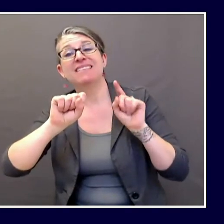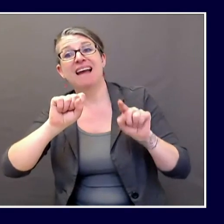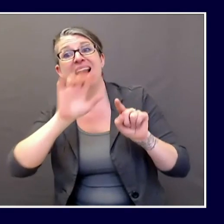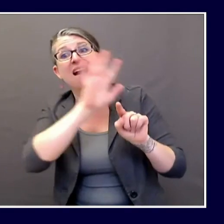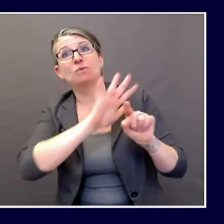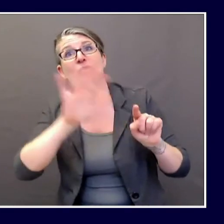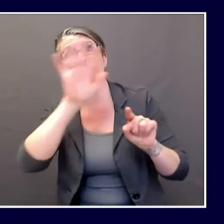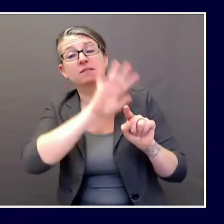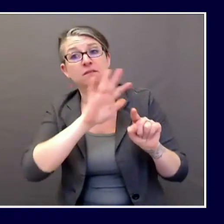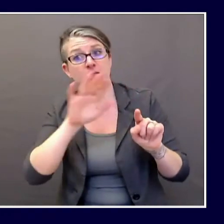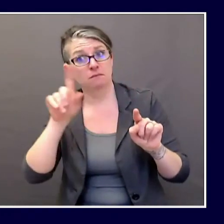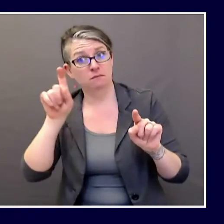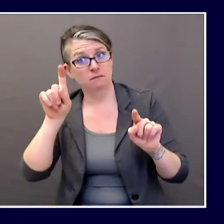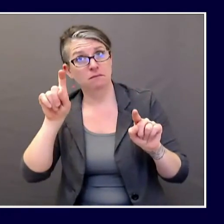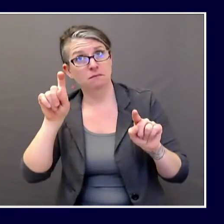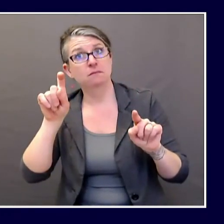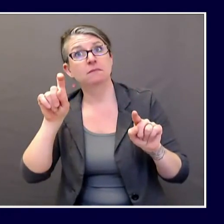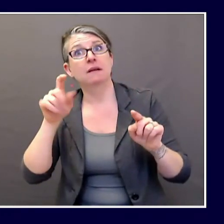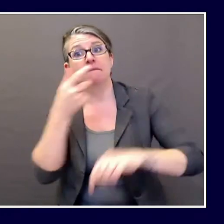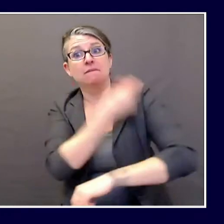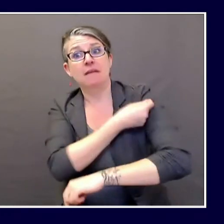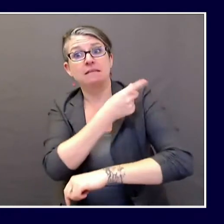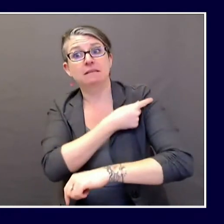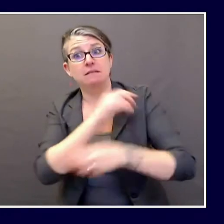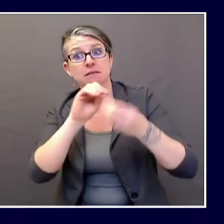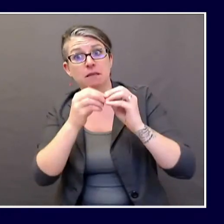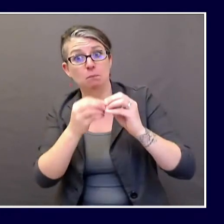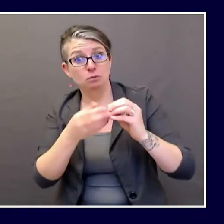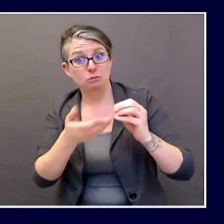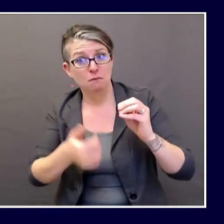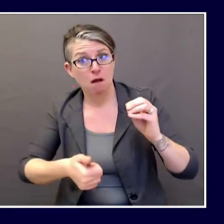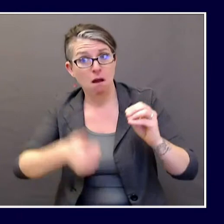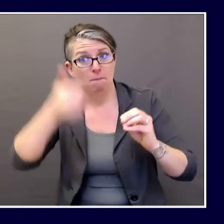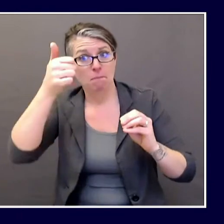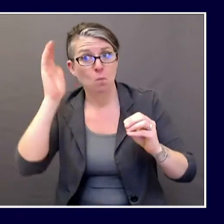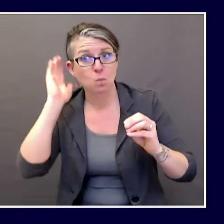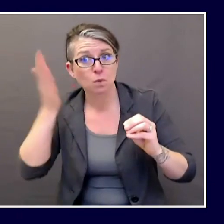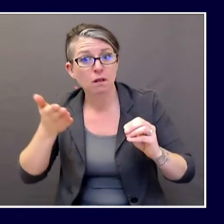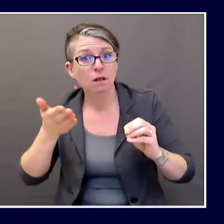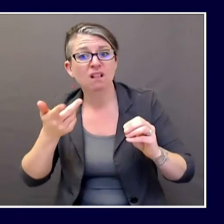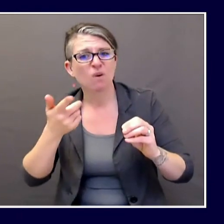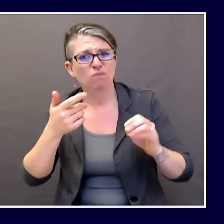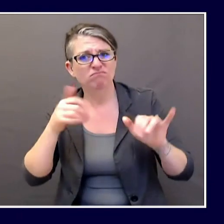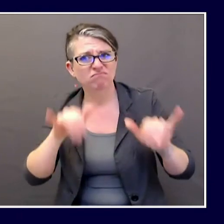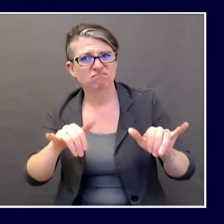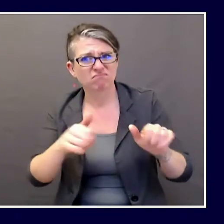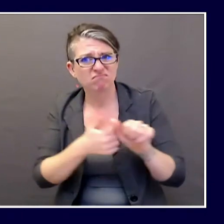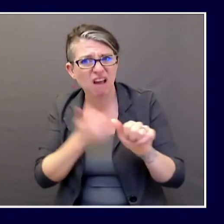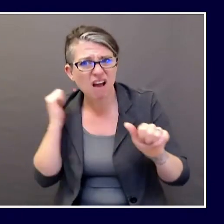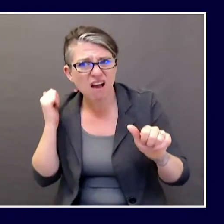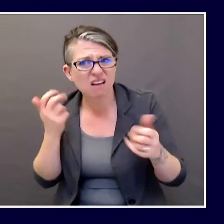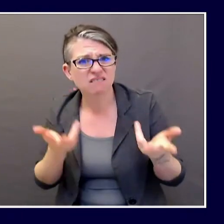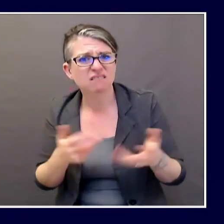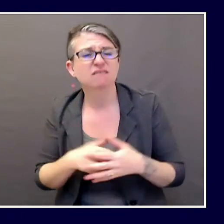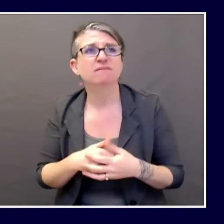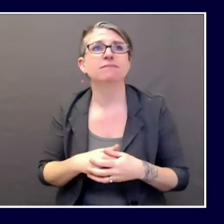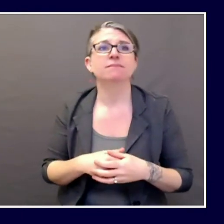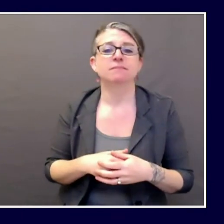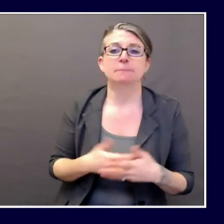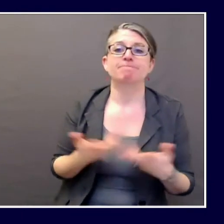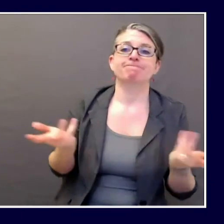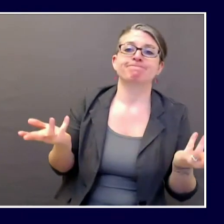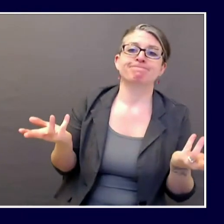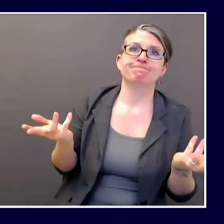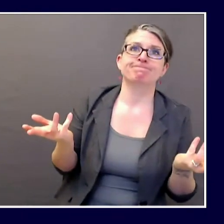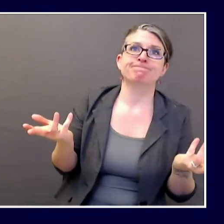we get that on a Thursday or so, maybe on a Friday morning. And so once we've got that, we'll update everybody, but no